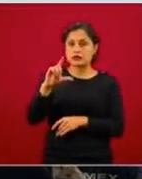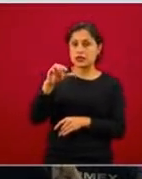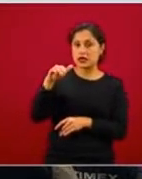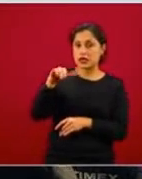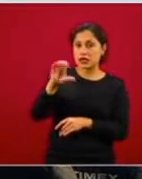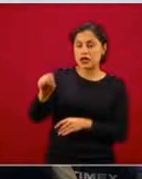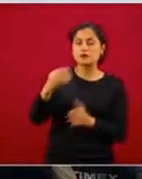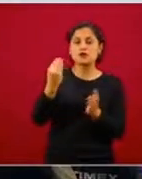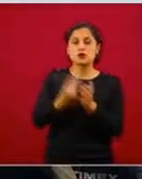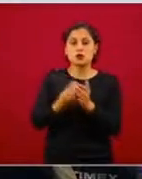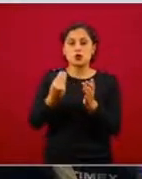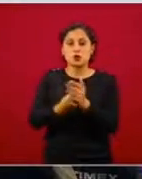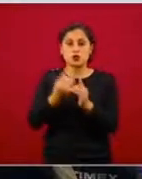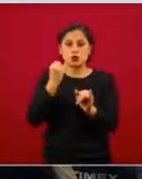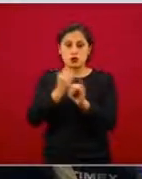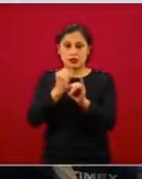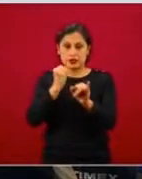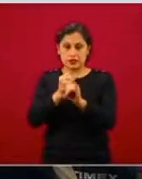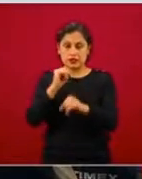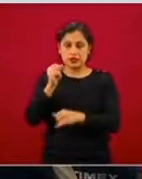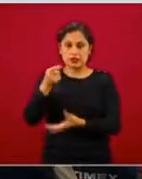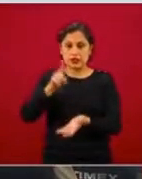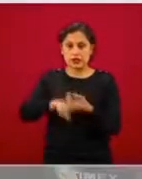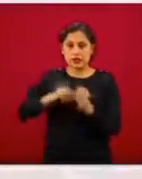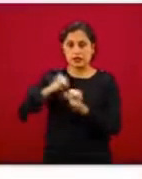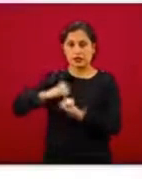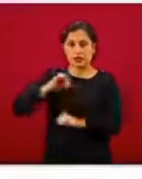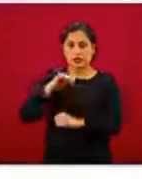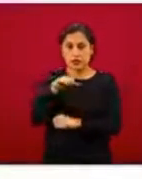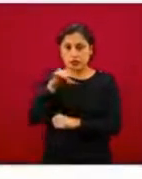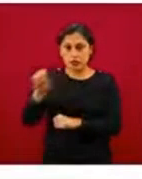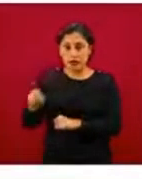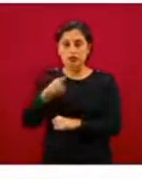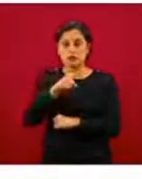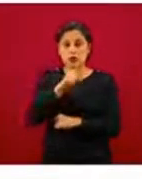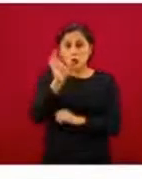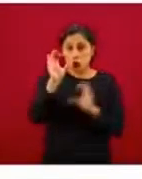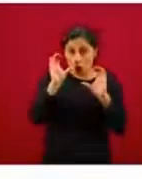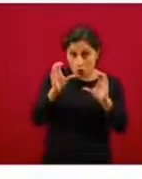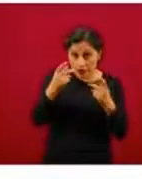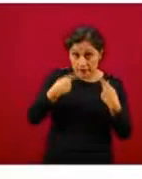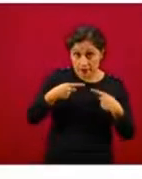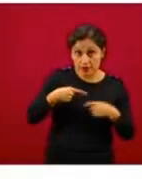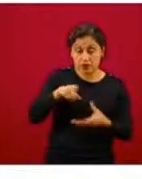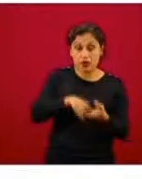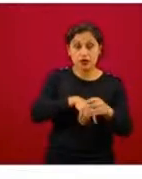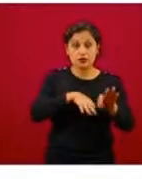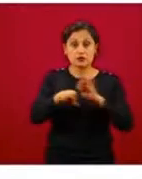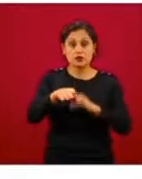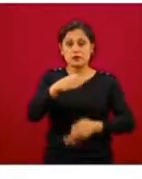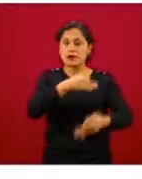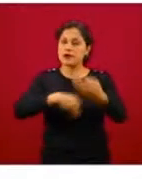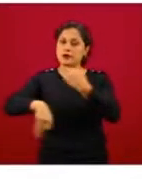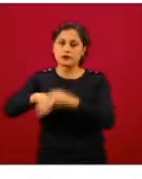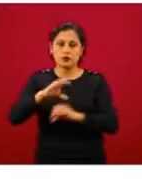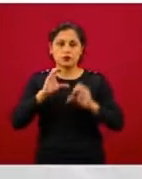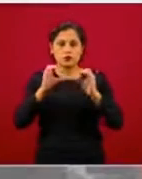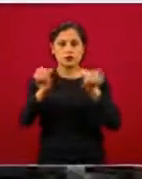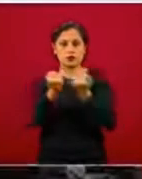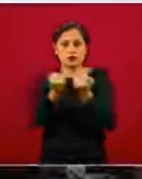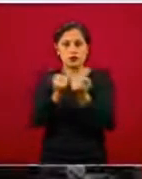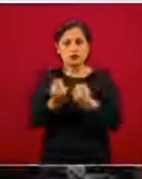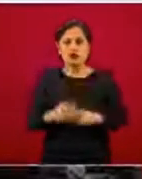http://eames.mx.com. And you can take a free course there. People's employees are welcome to take those courses, and let's all take care of